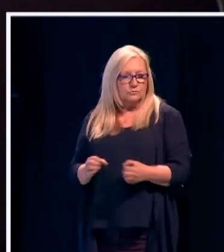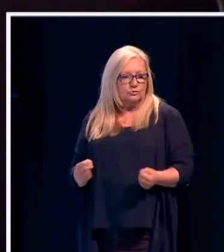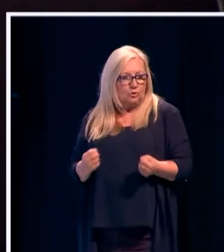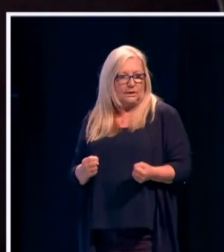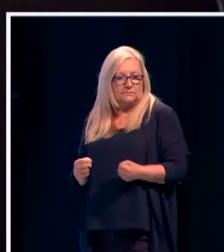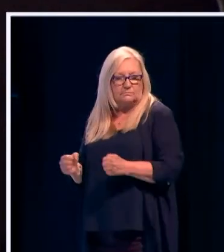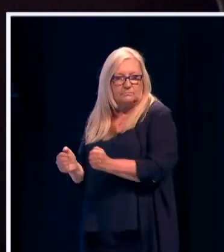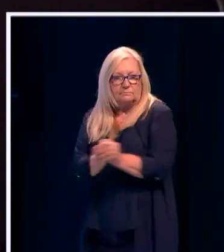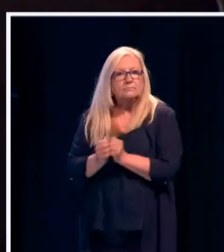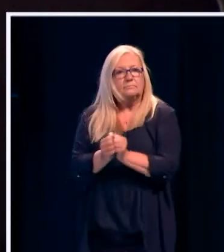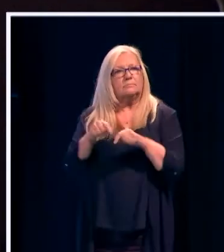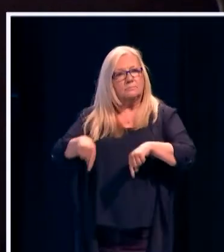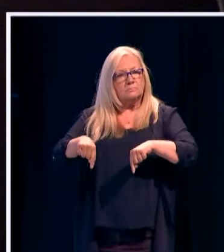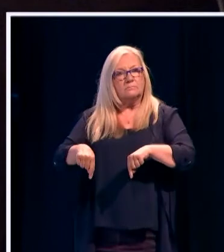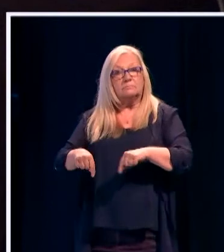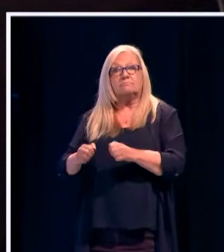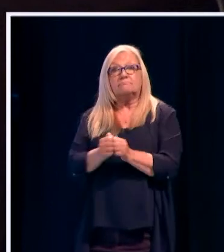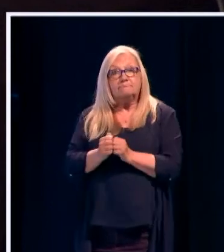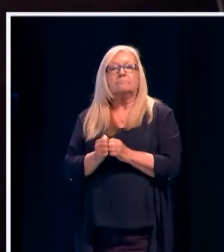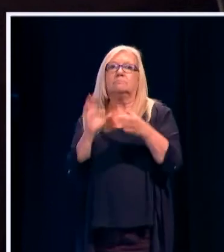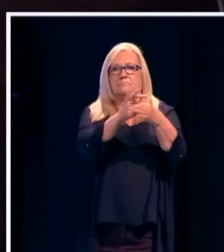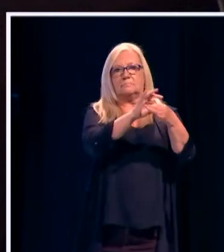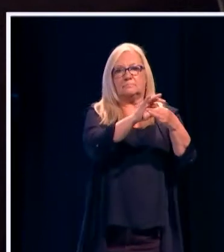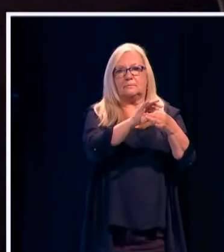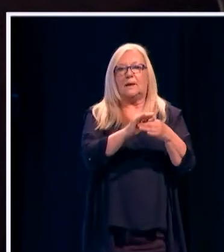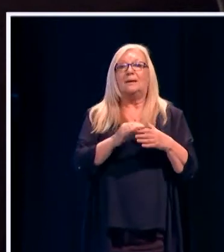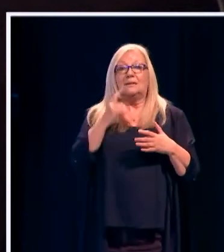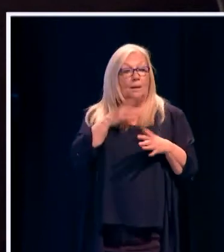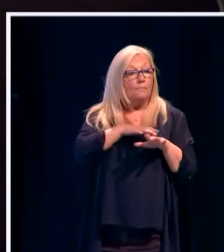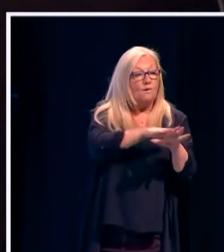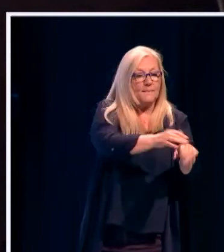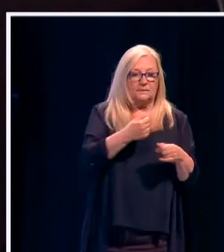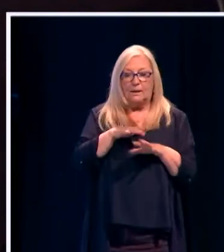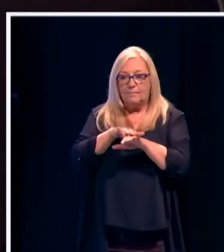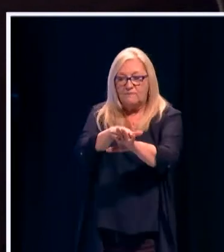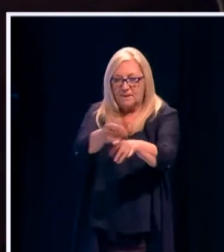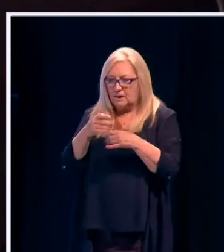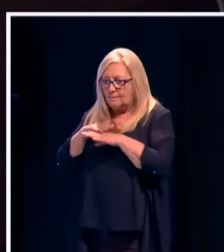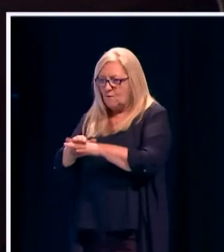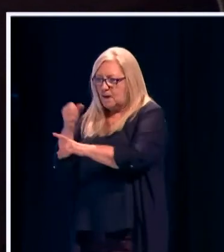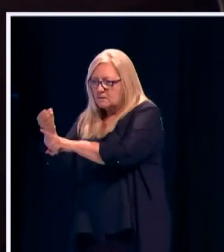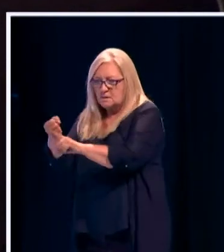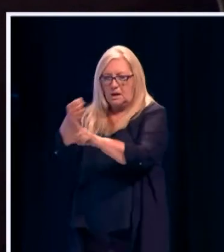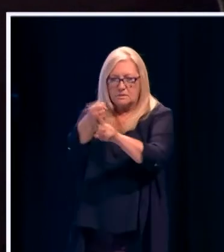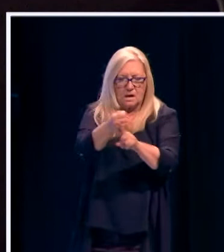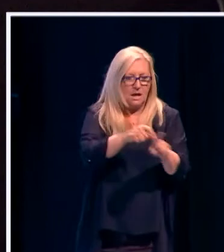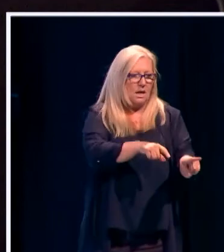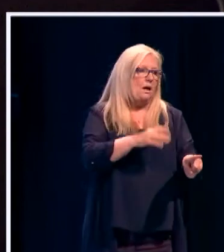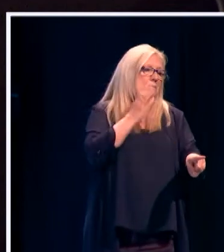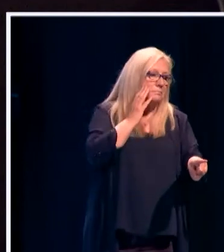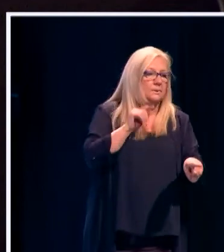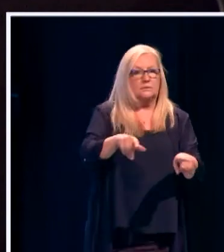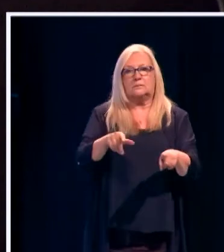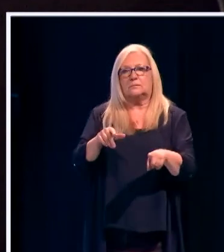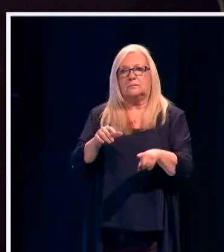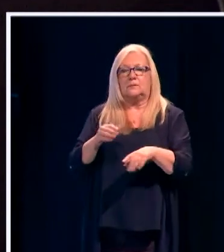seeking for the collective solidarity with the cross-movement collaboration approach, which I have already mentioned. So despite the challenges,